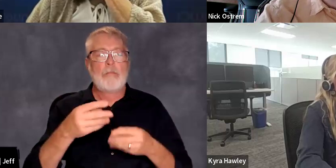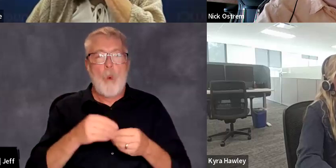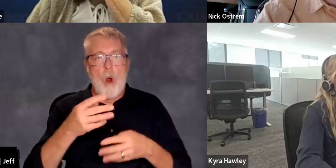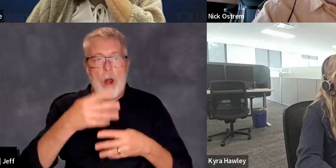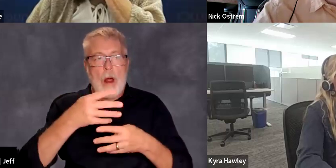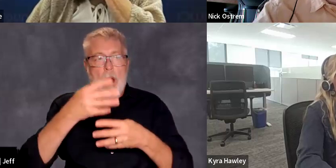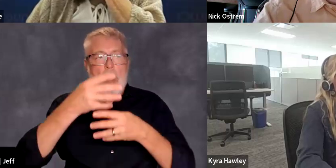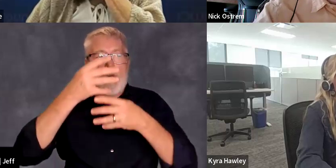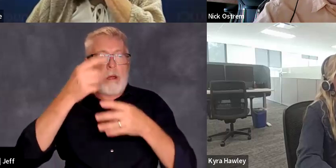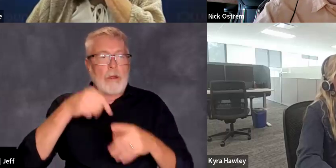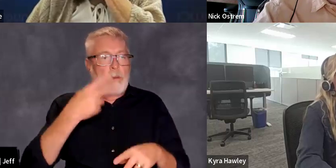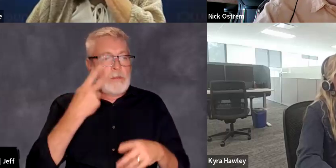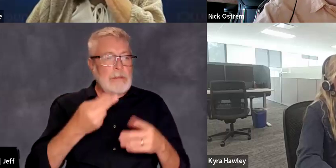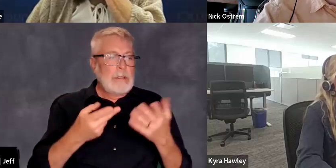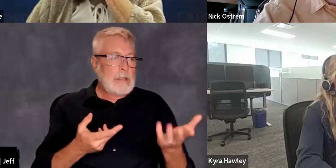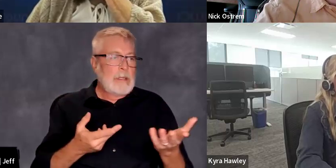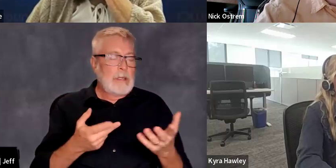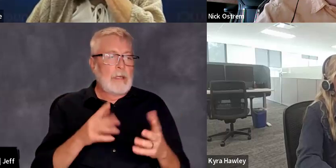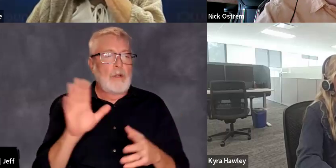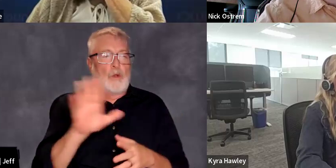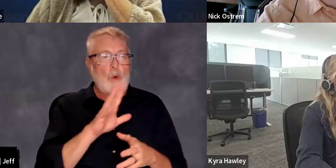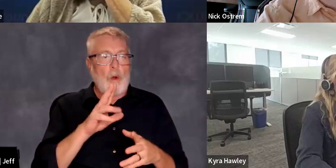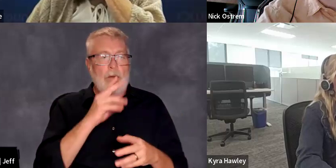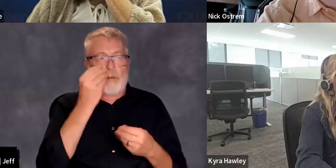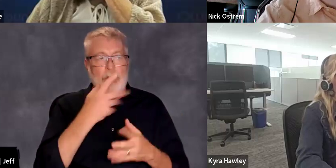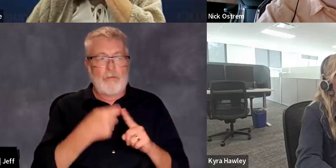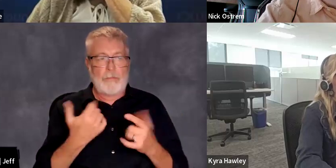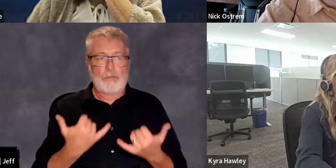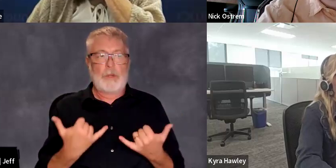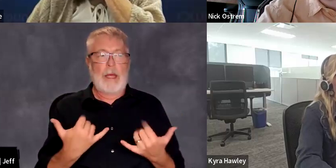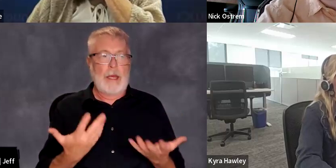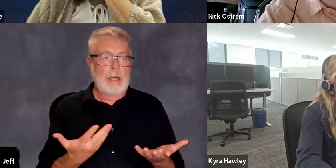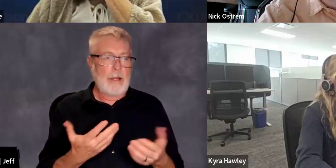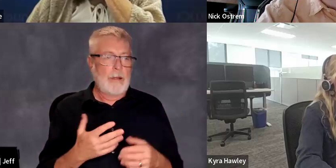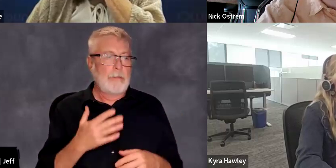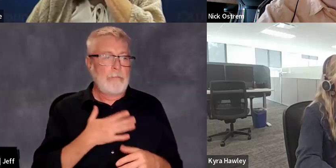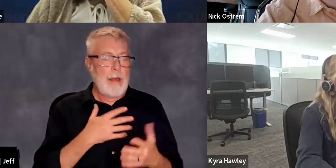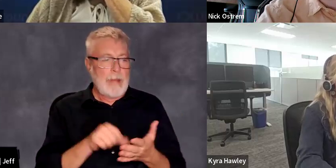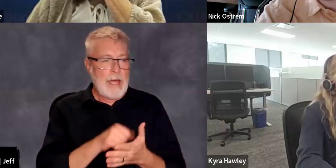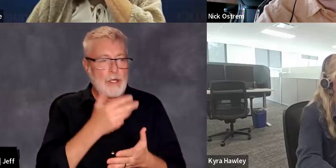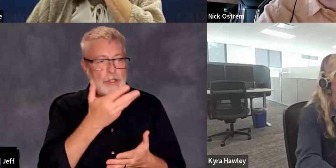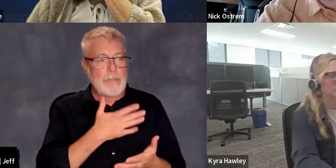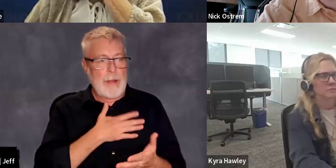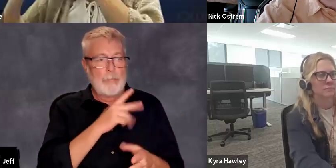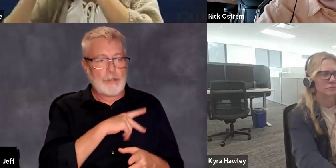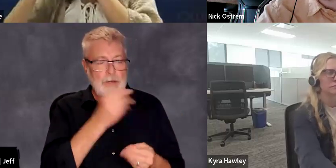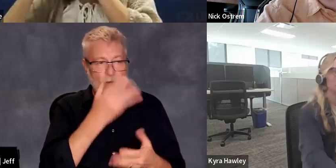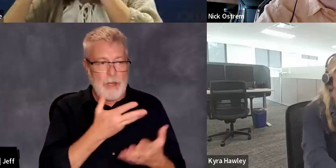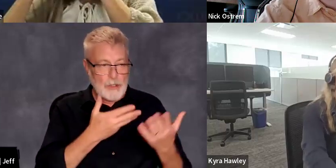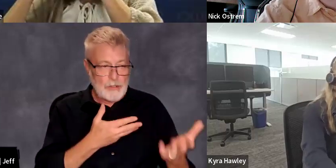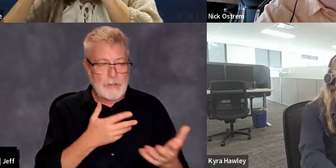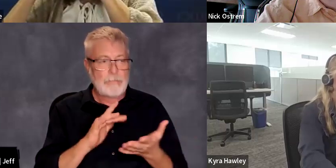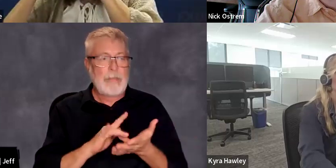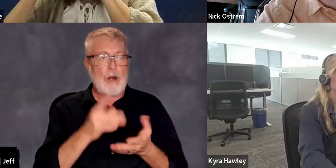further, you'll see your information from today. So I've got my page that has my personal information on it, my